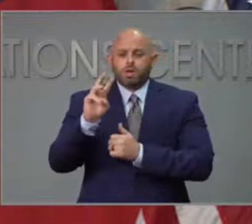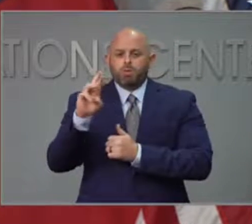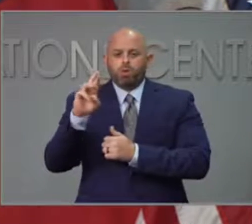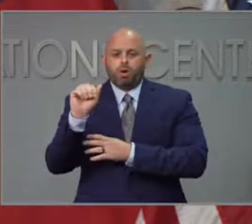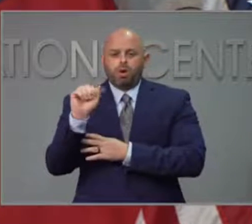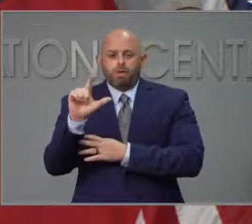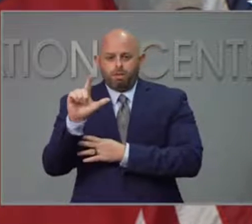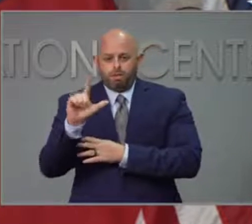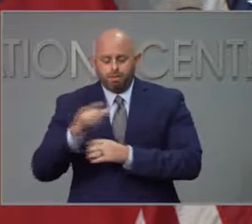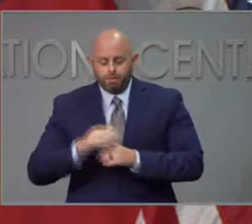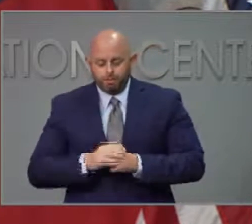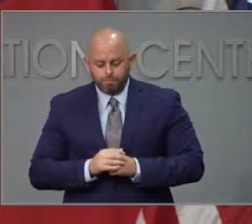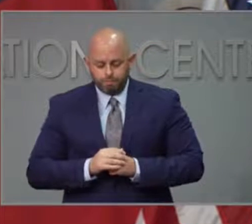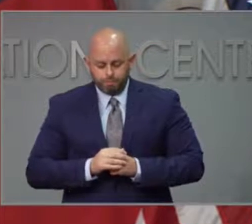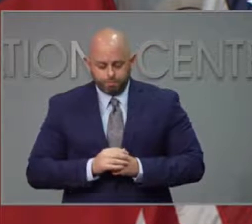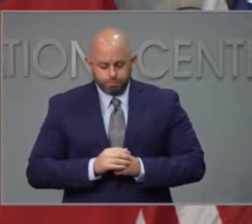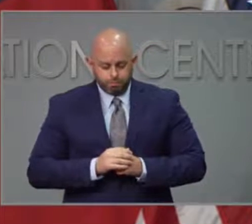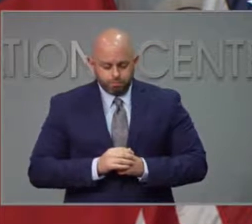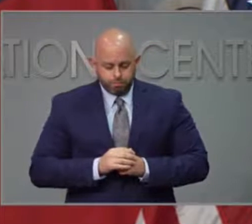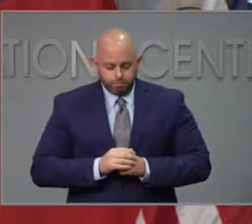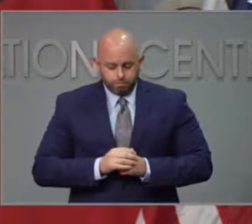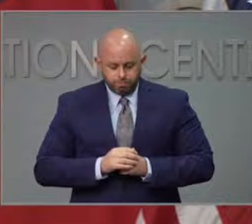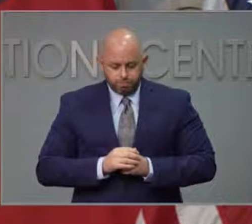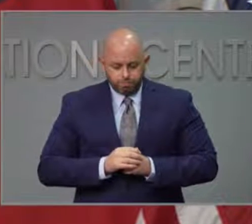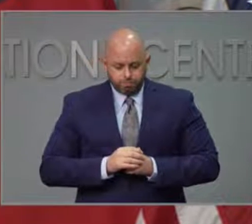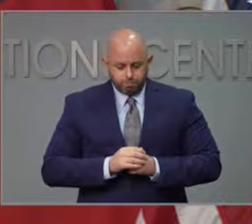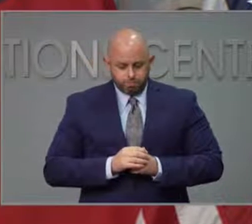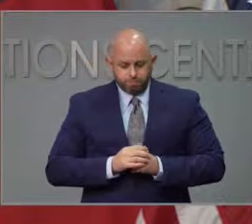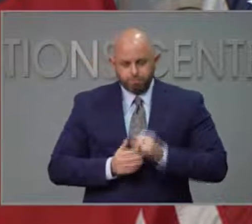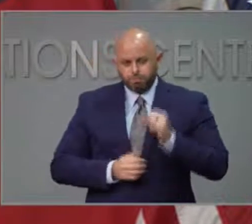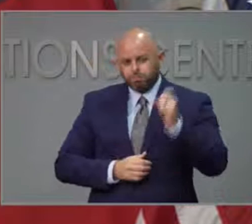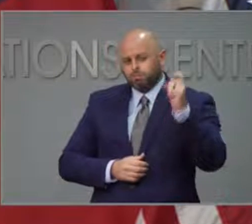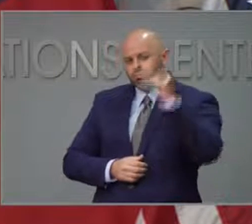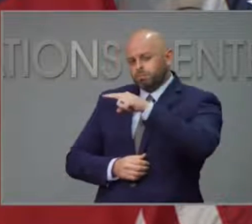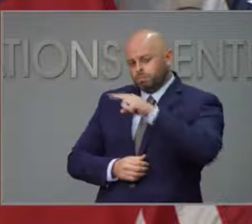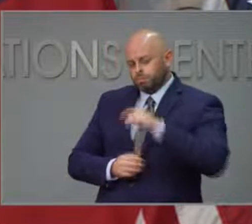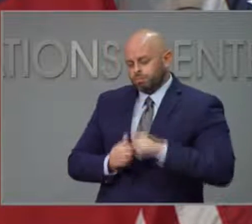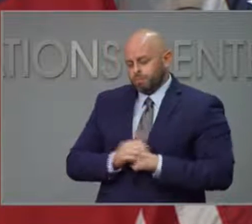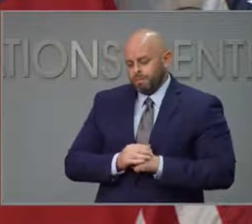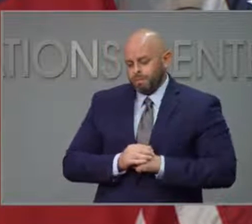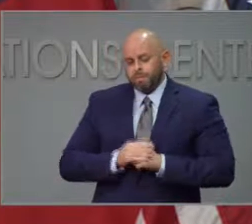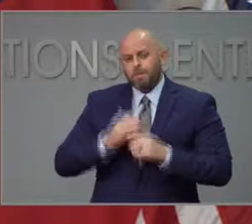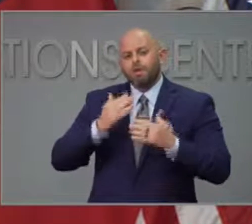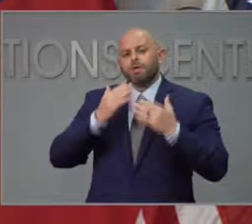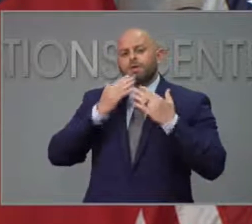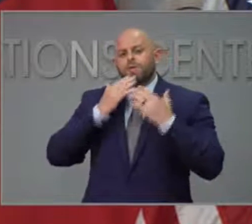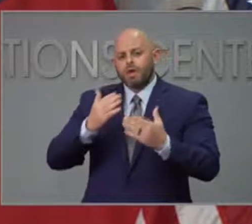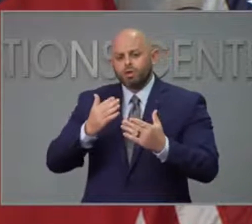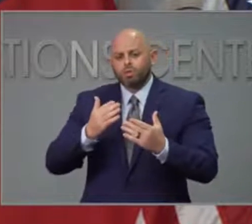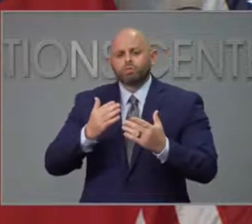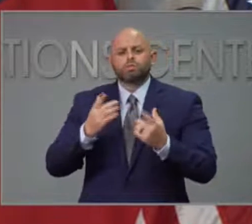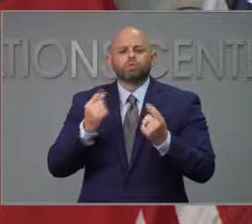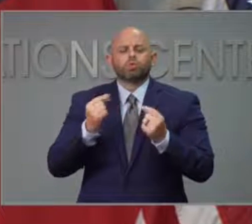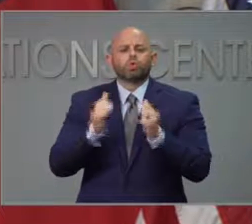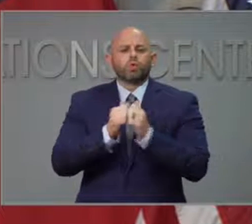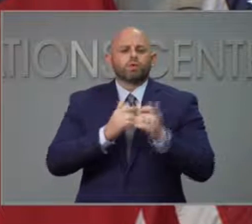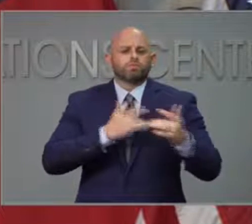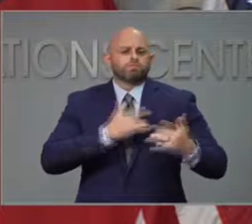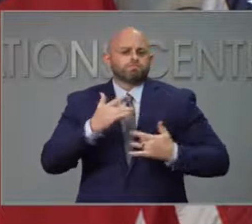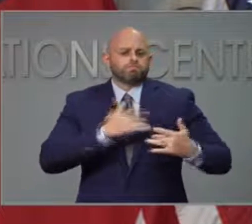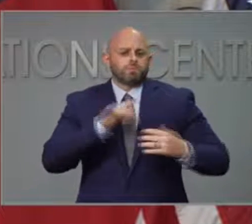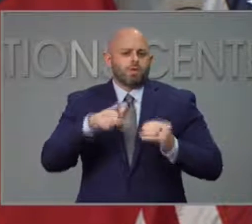Yes, thank you. What are you guys doing in terms of concerns about